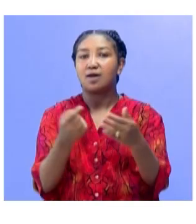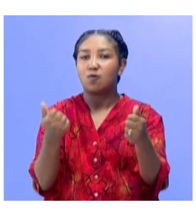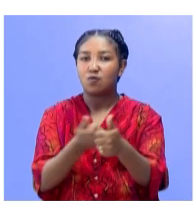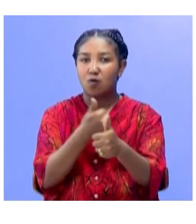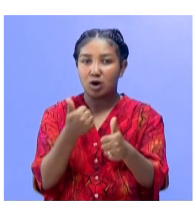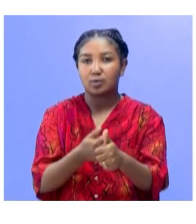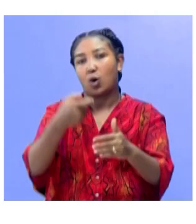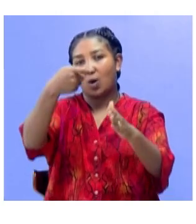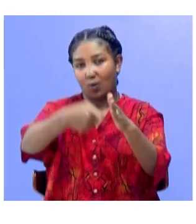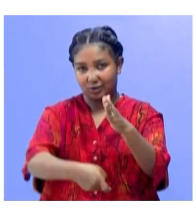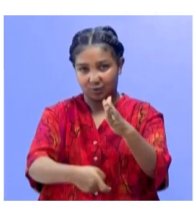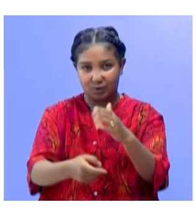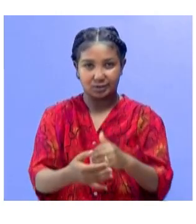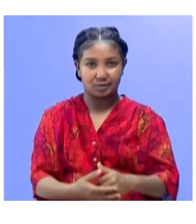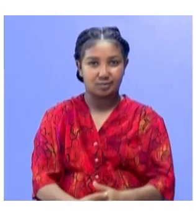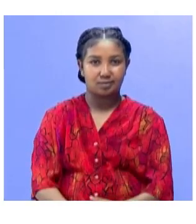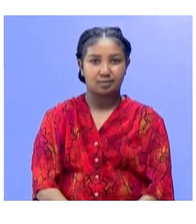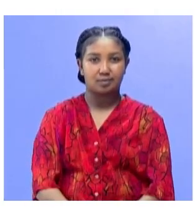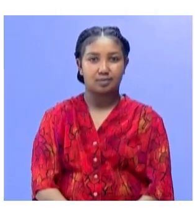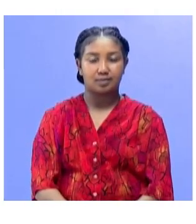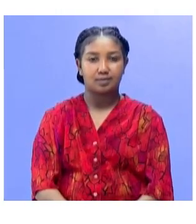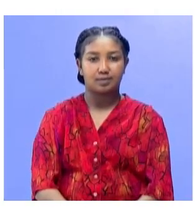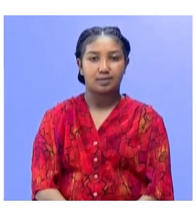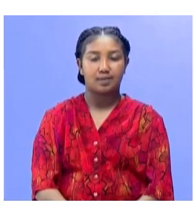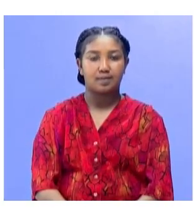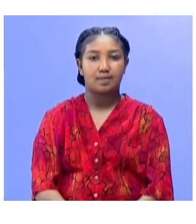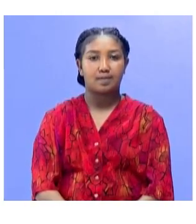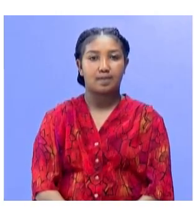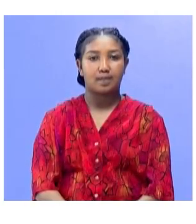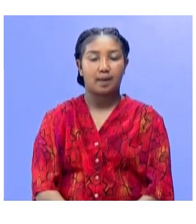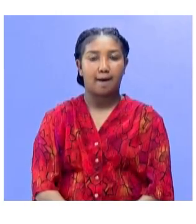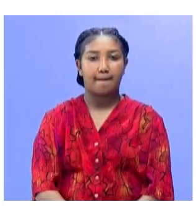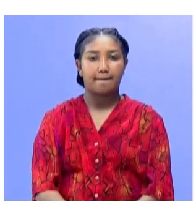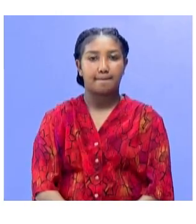a consequence and consequence.